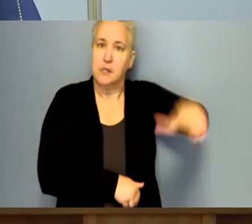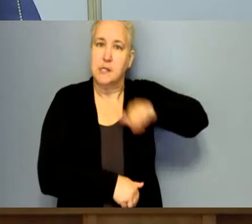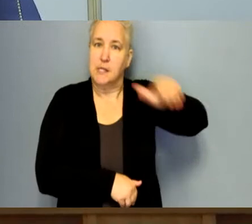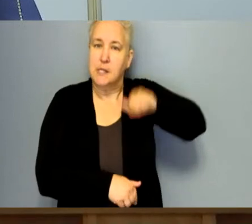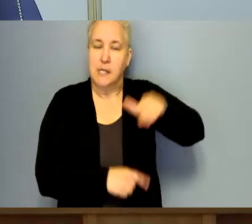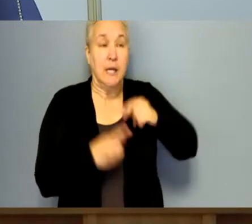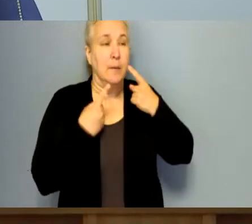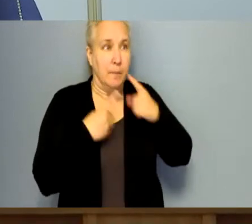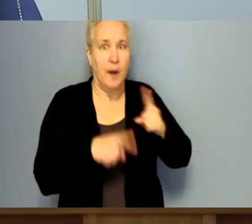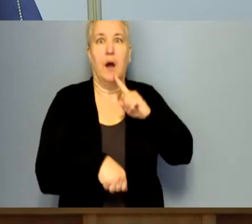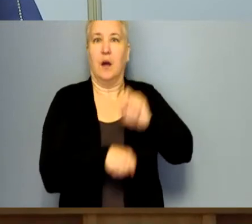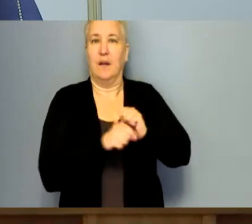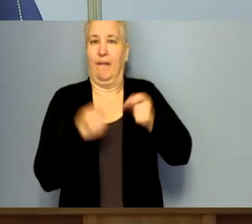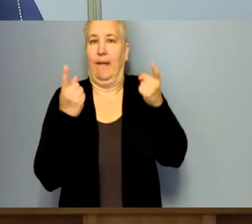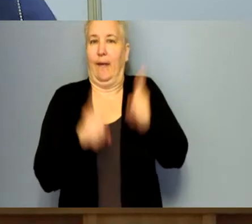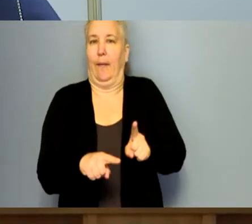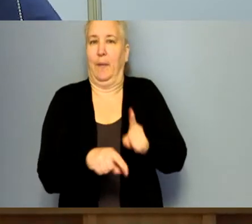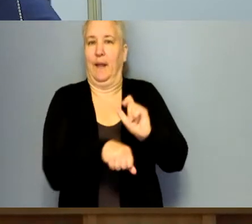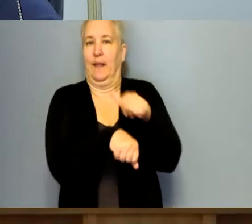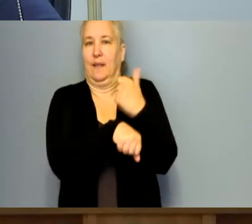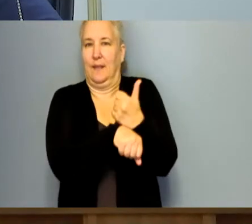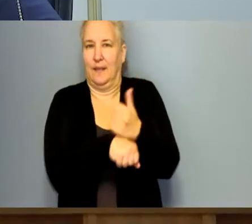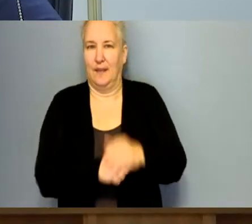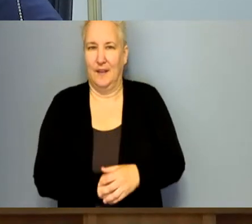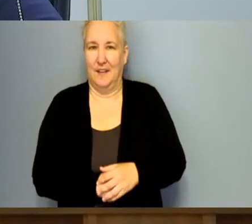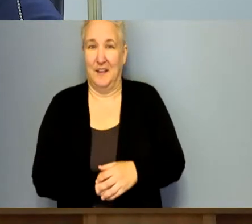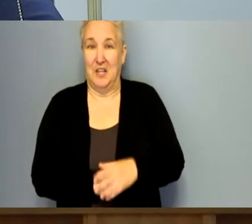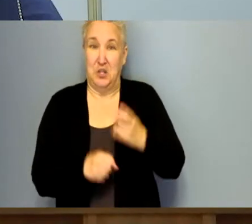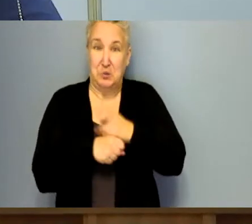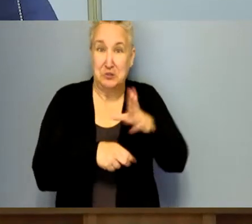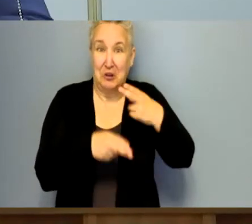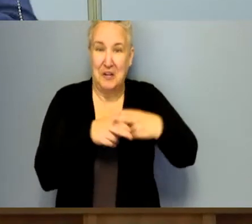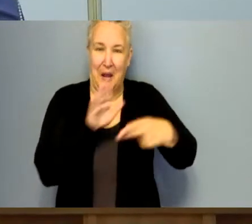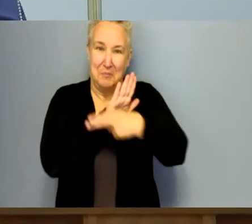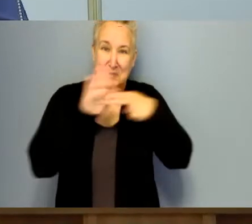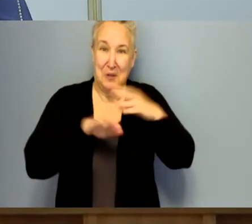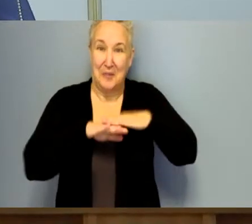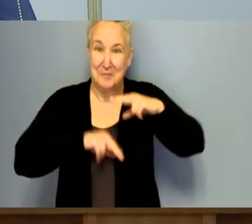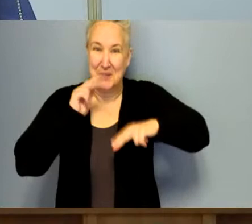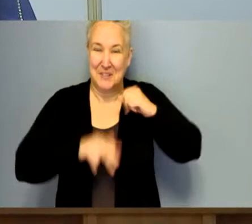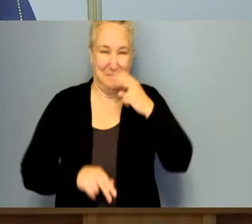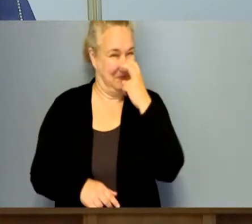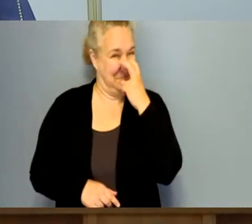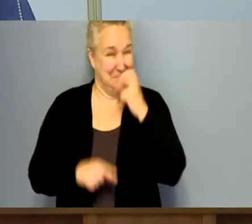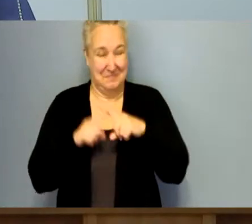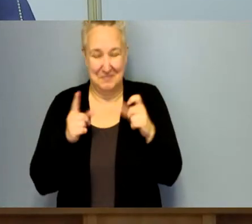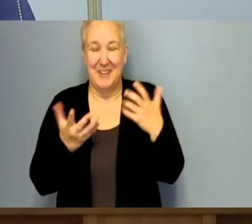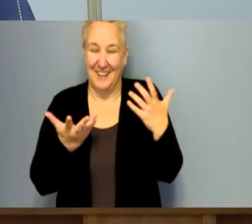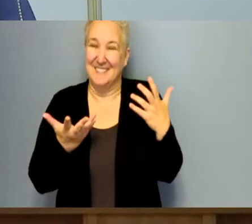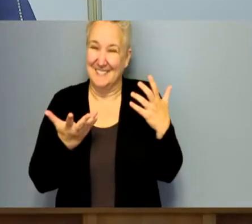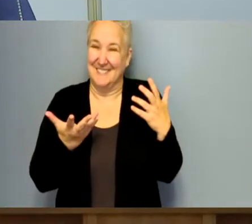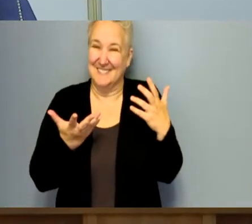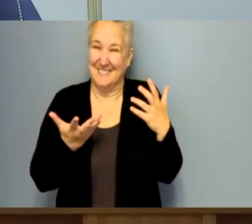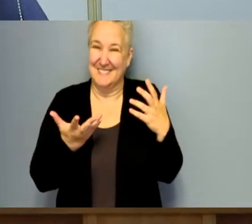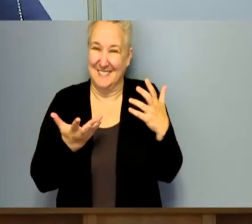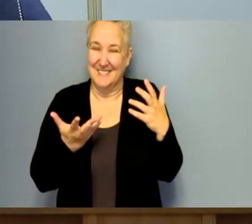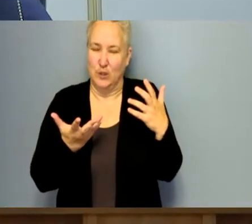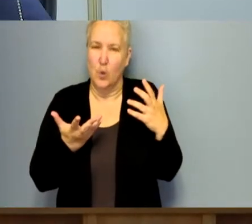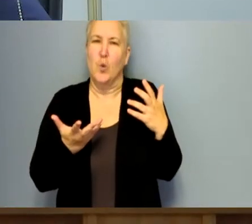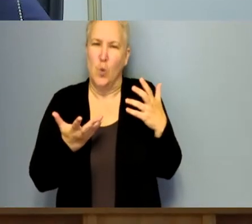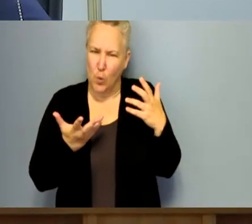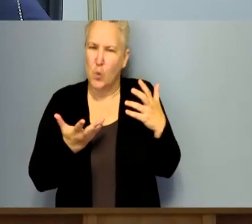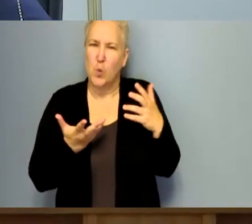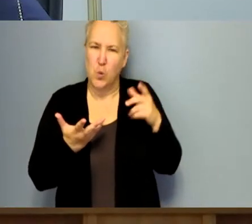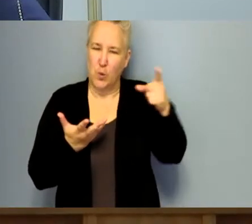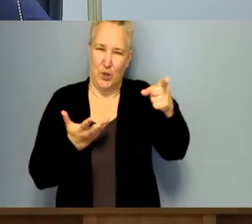So I don't think we're going to name it after you, but yeah. But certainly, you know, we'll let you put the first shovel on the